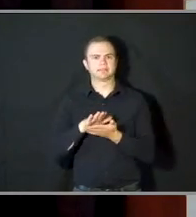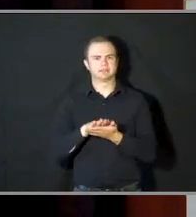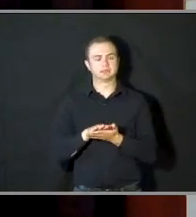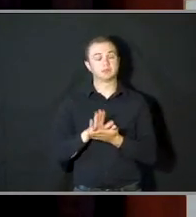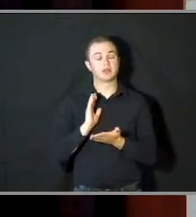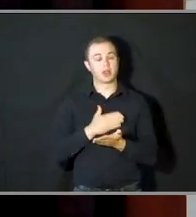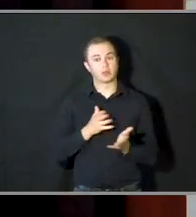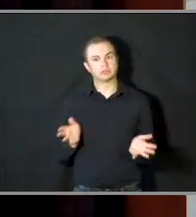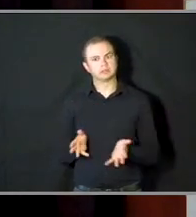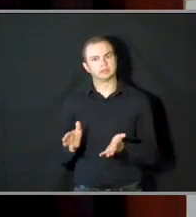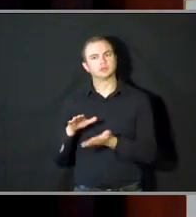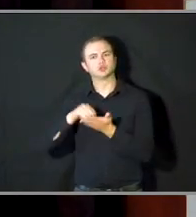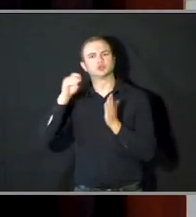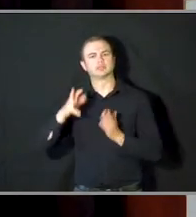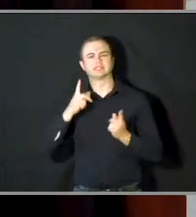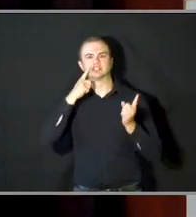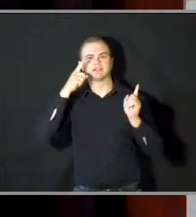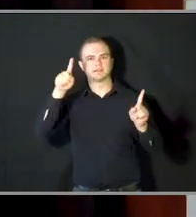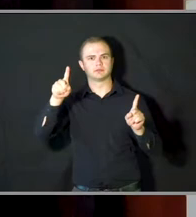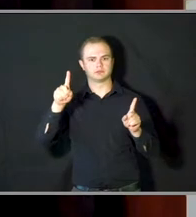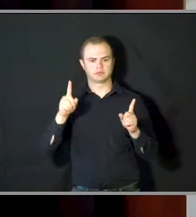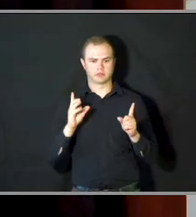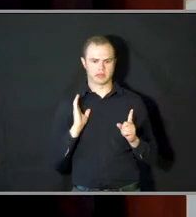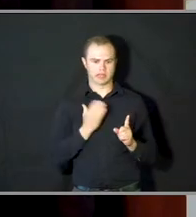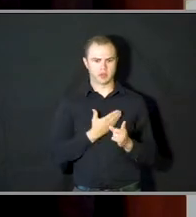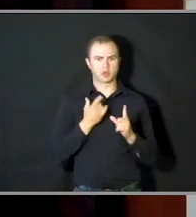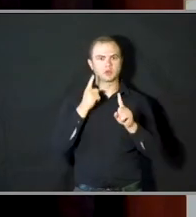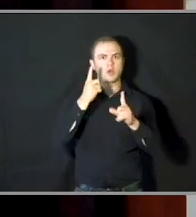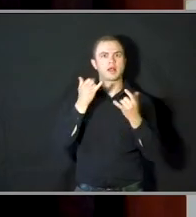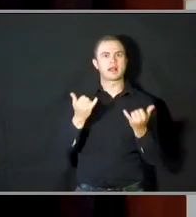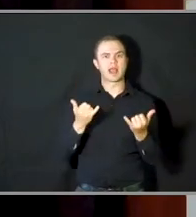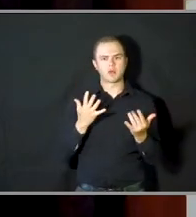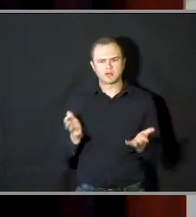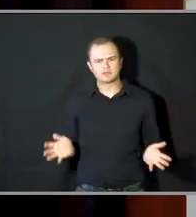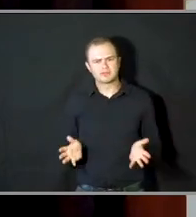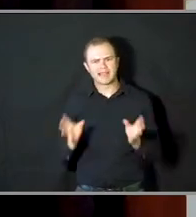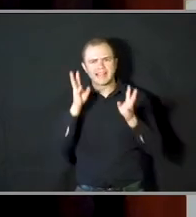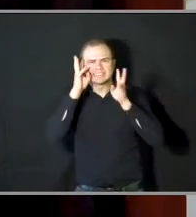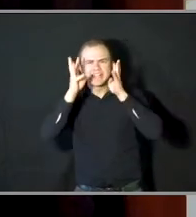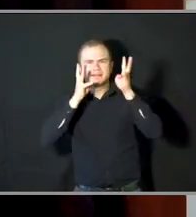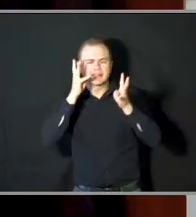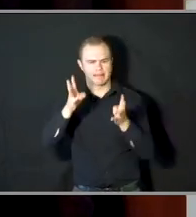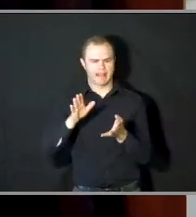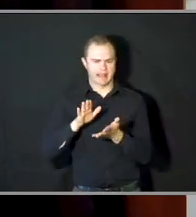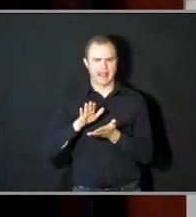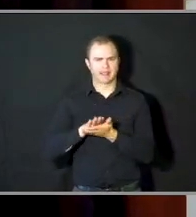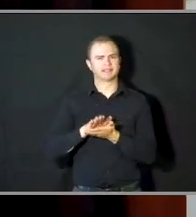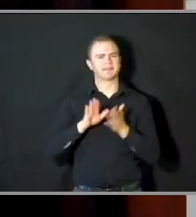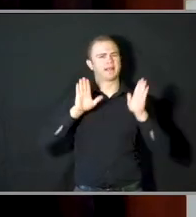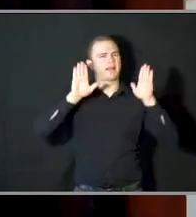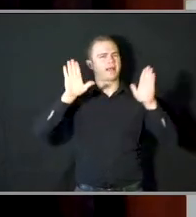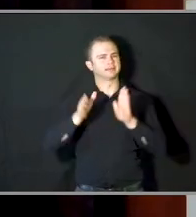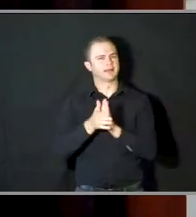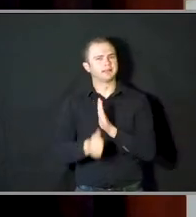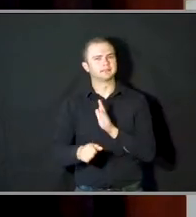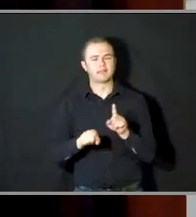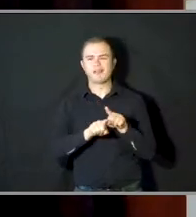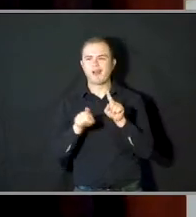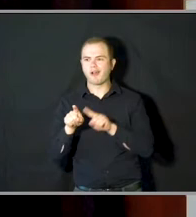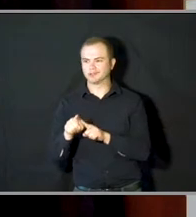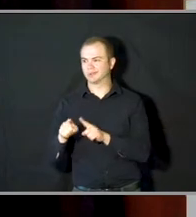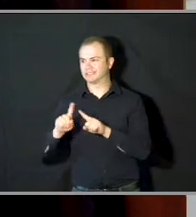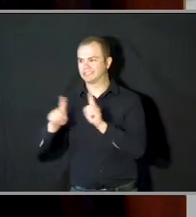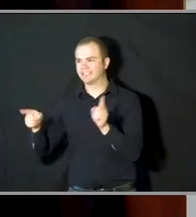Our goal then and now is to promote creativity, academic excellence, and engagement across